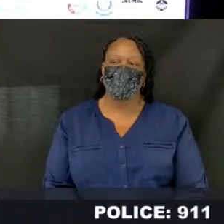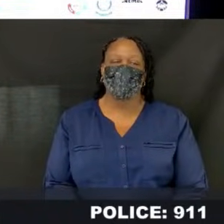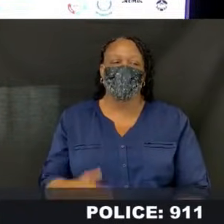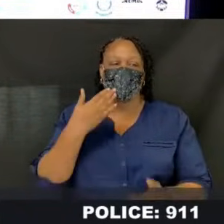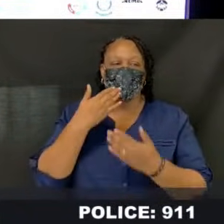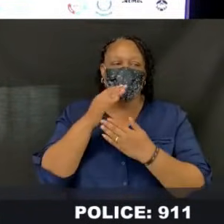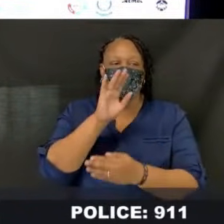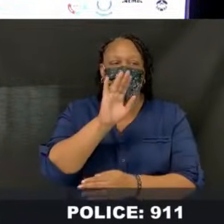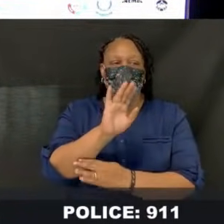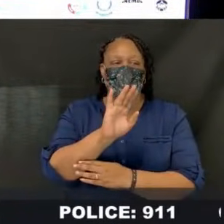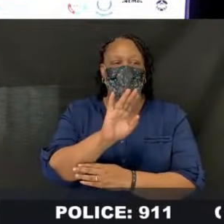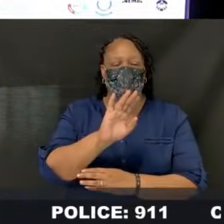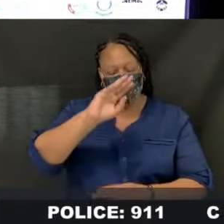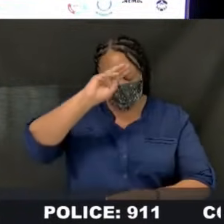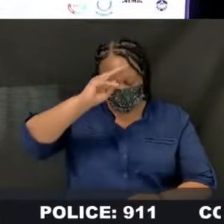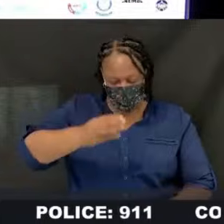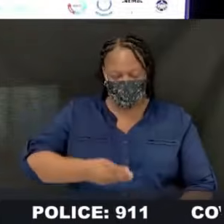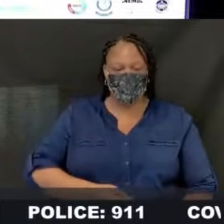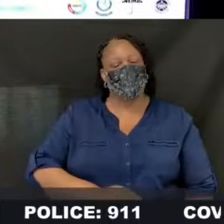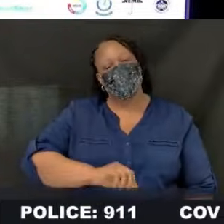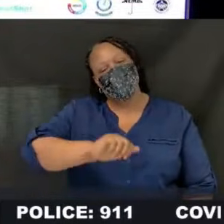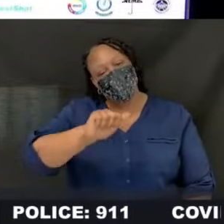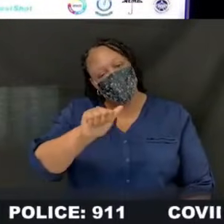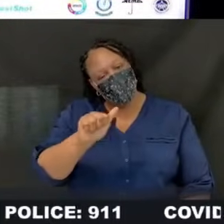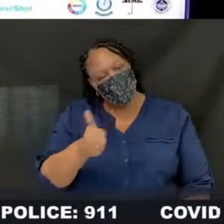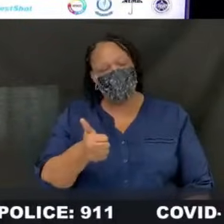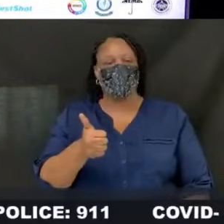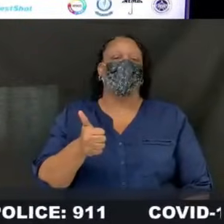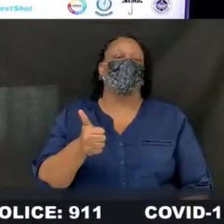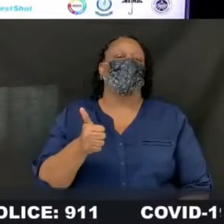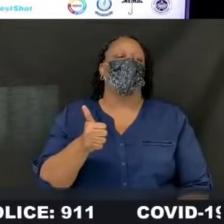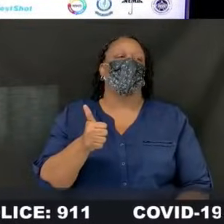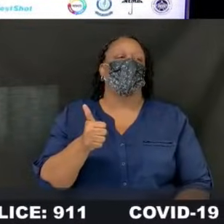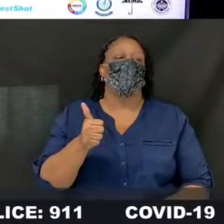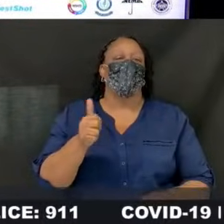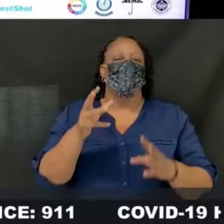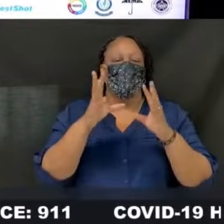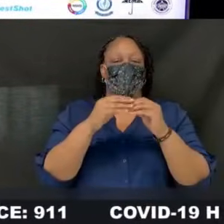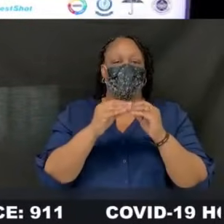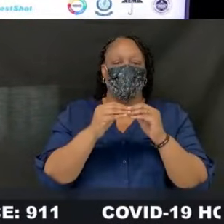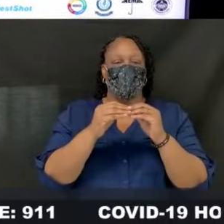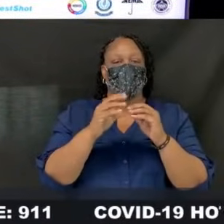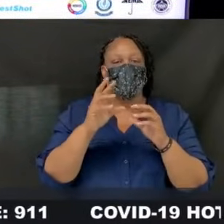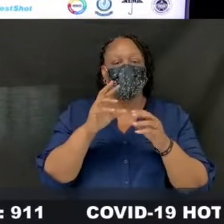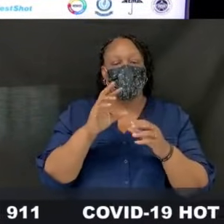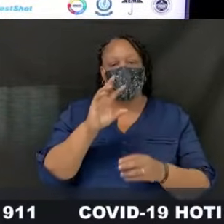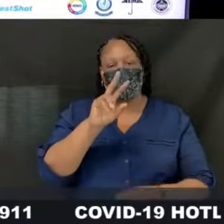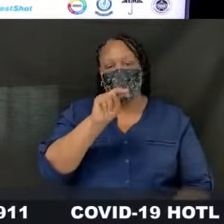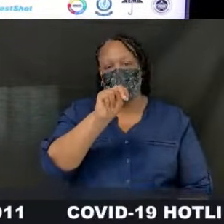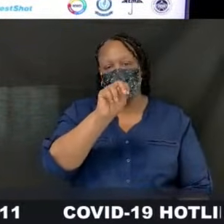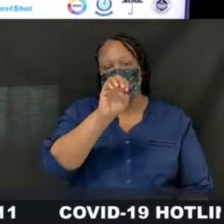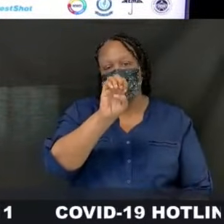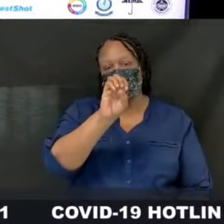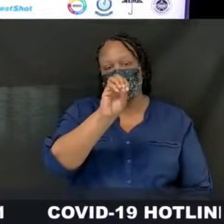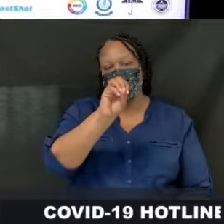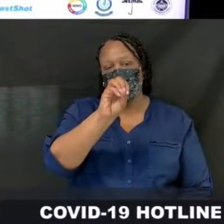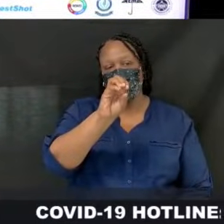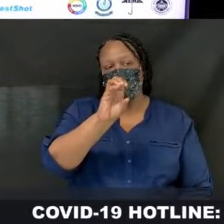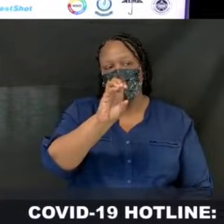Good day and welcome to another edition of the National Emergency Operations